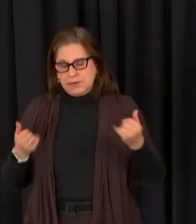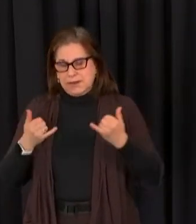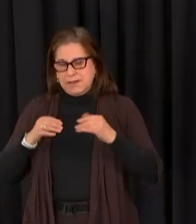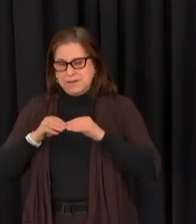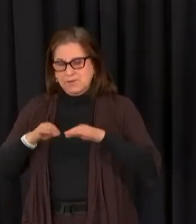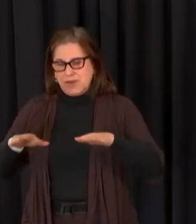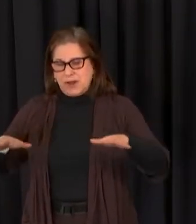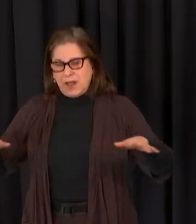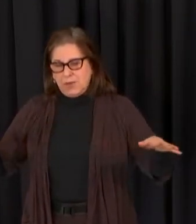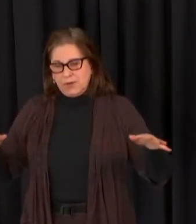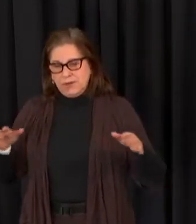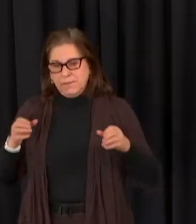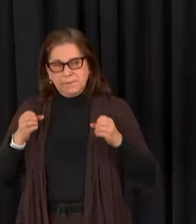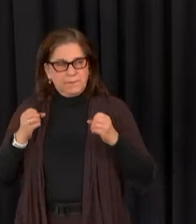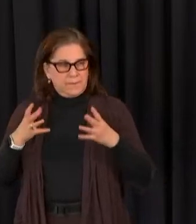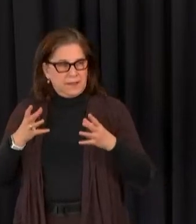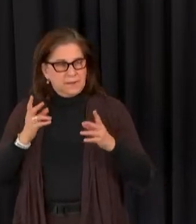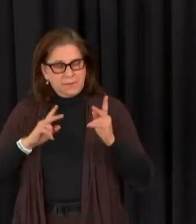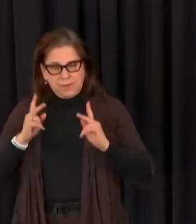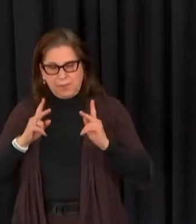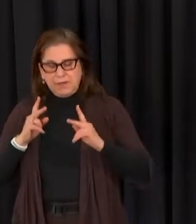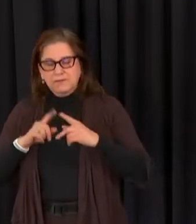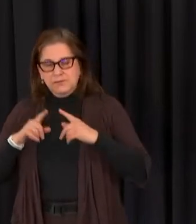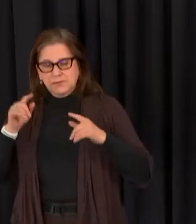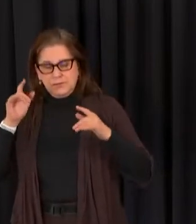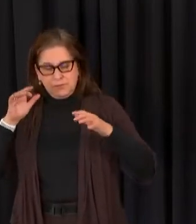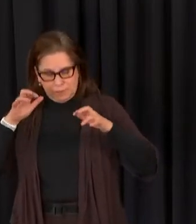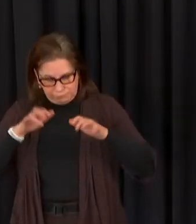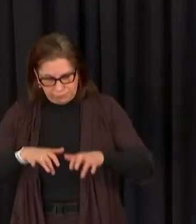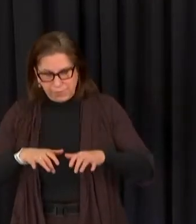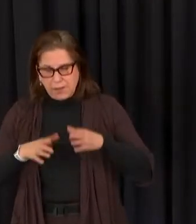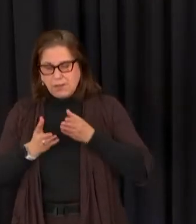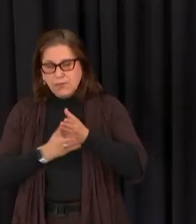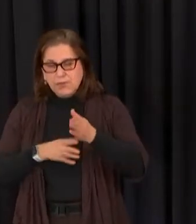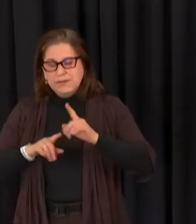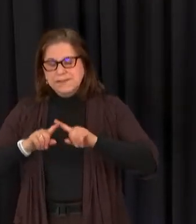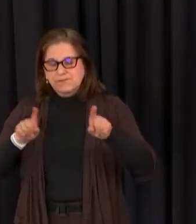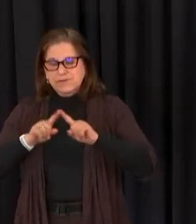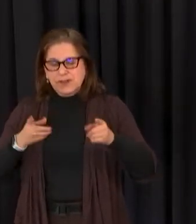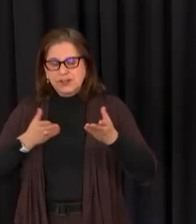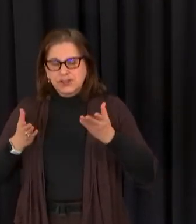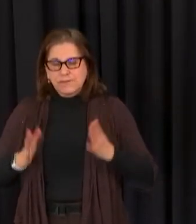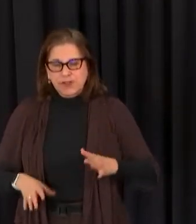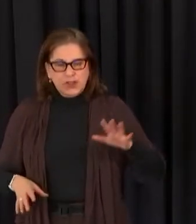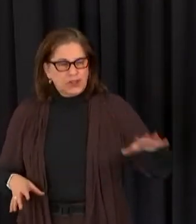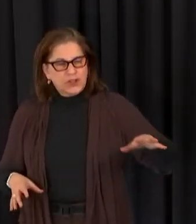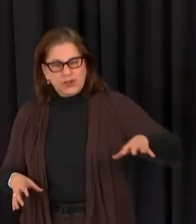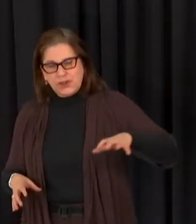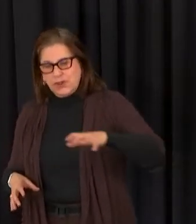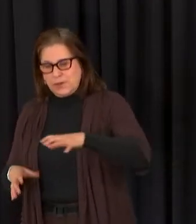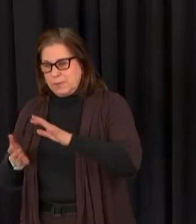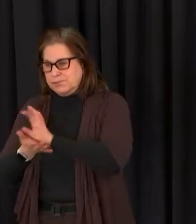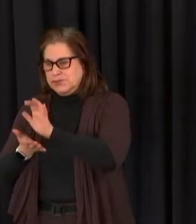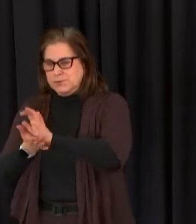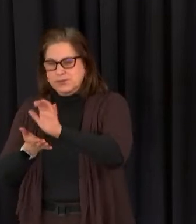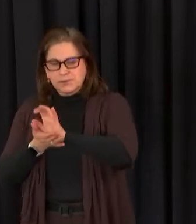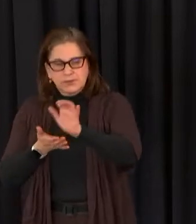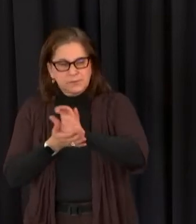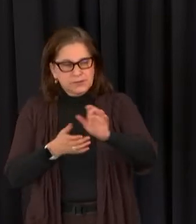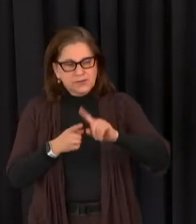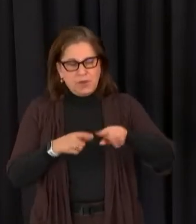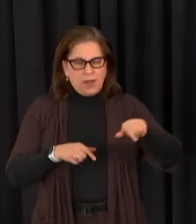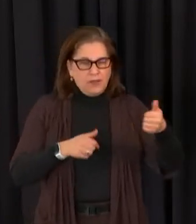over multiple servers. That took 5 minutes for those servers to kind of spread that load accordingly, and then pushed everybody to the Microsoft solution.